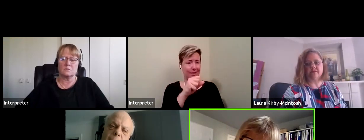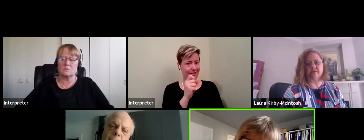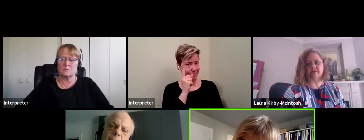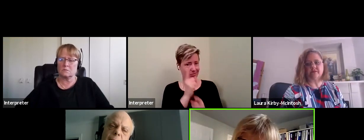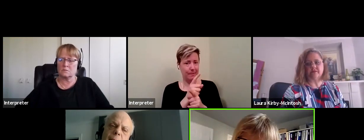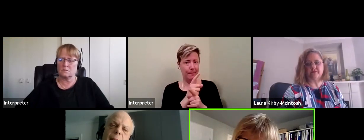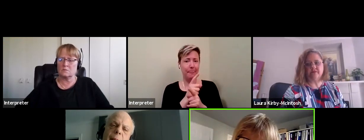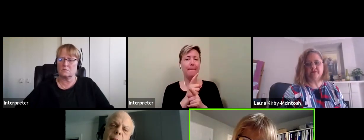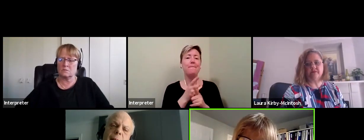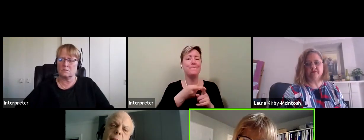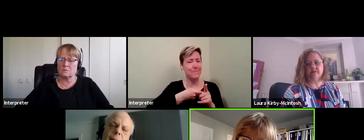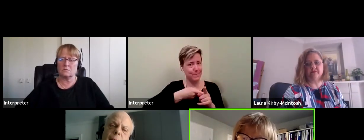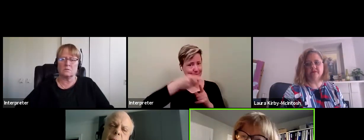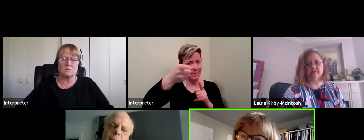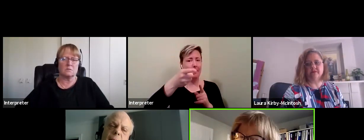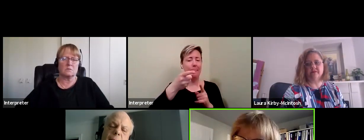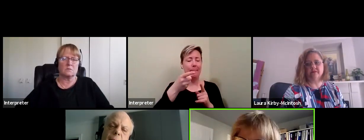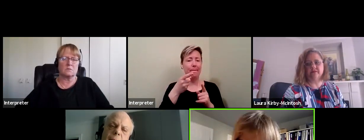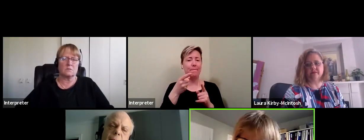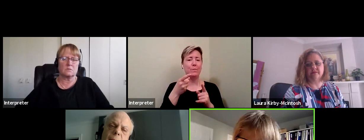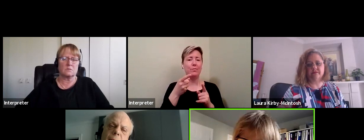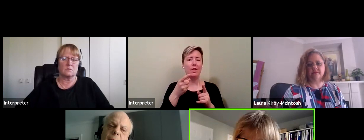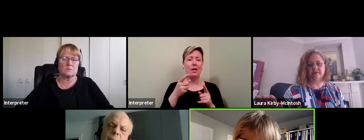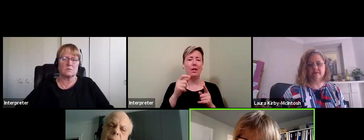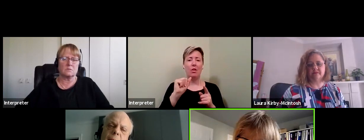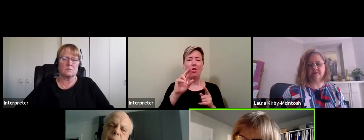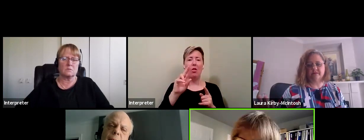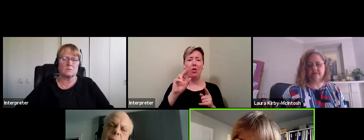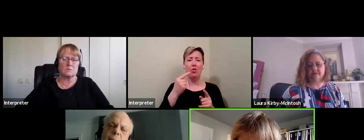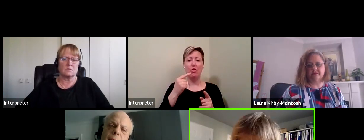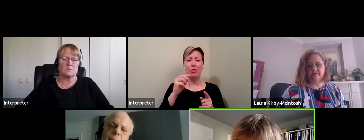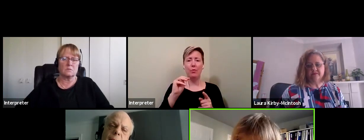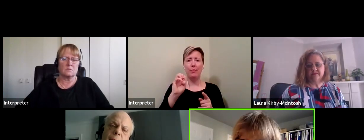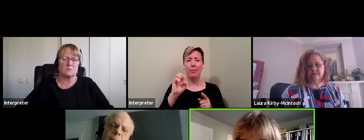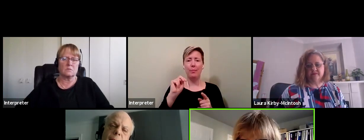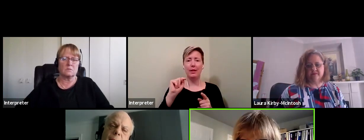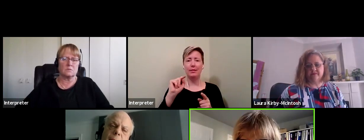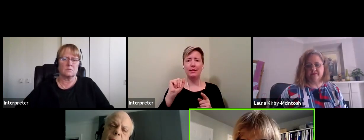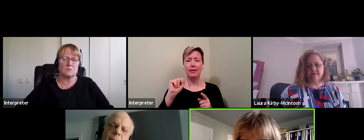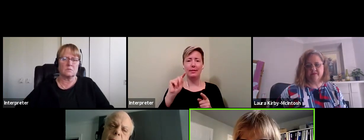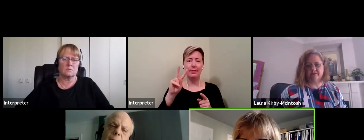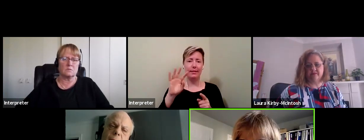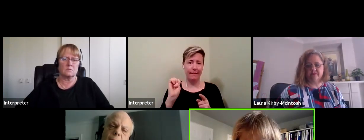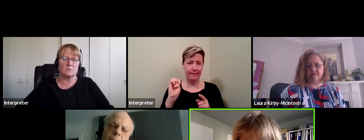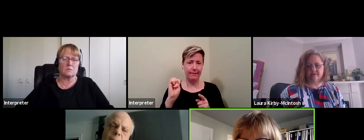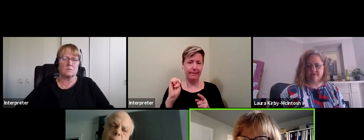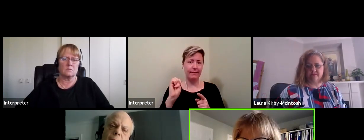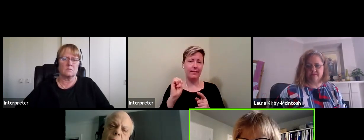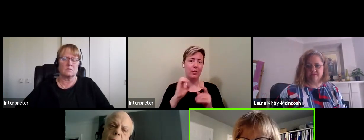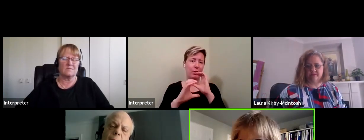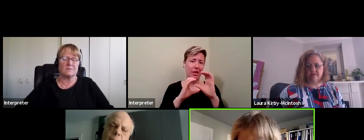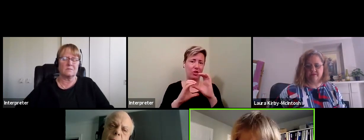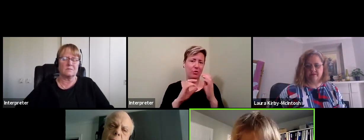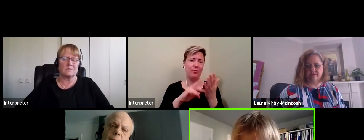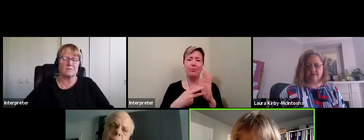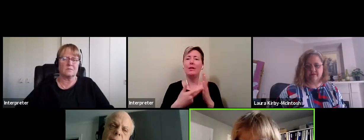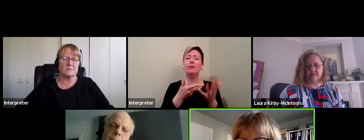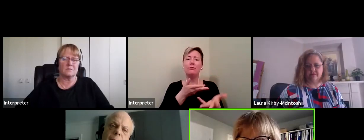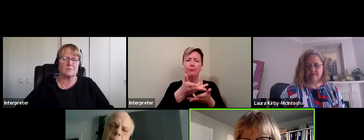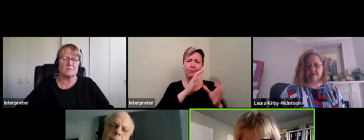those specialized in what's called augmentative communication, which is non-speech communication. They're the ones that can